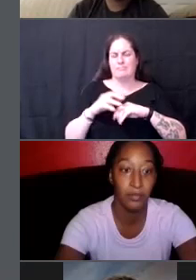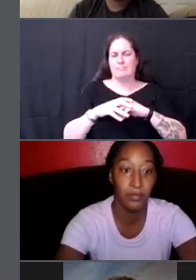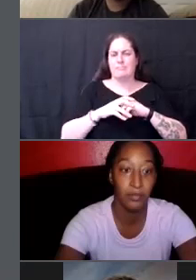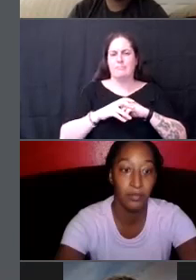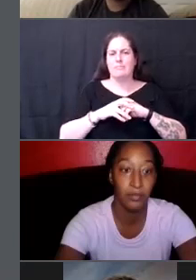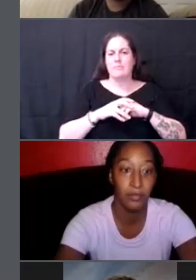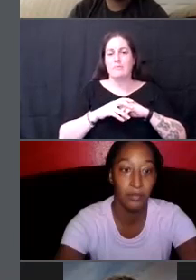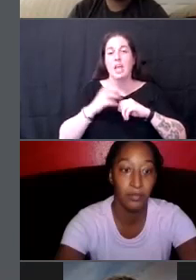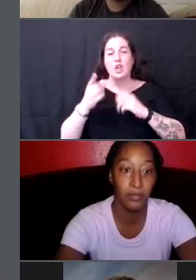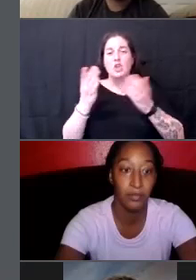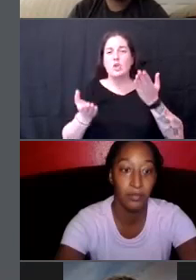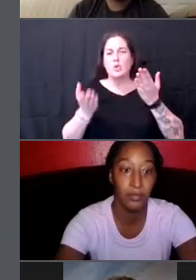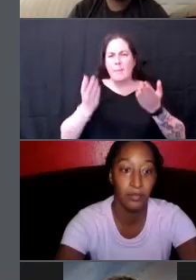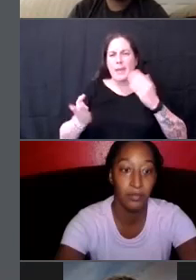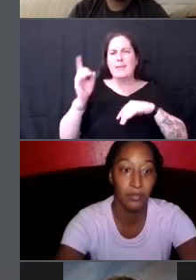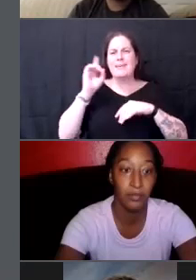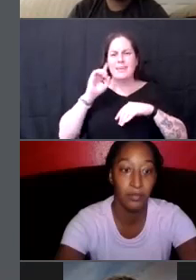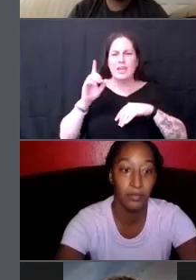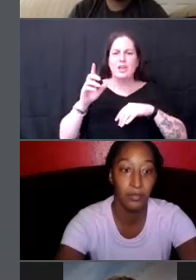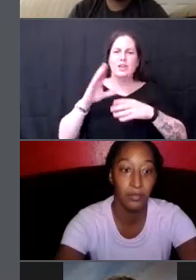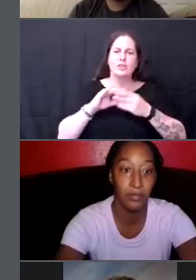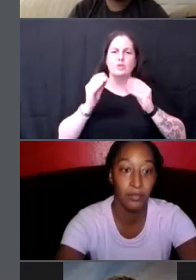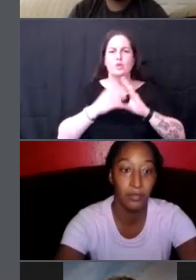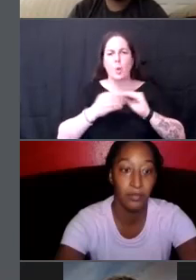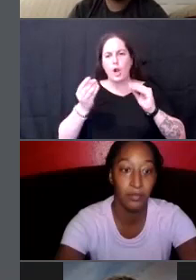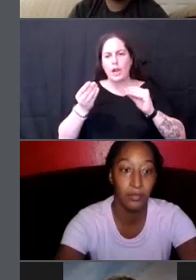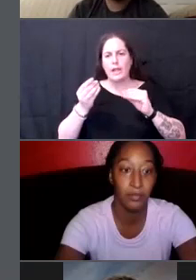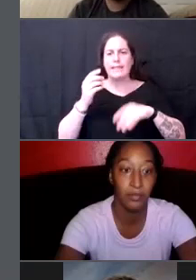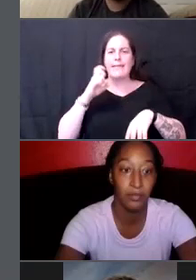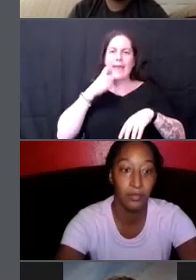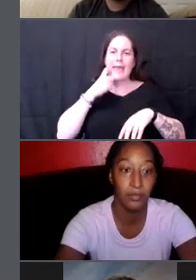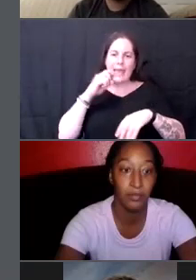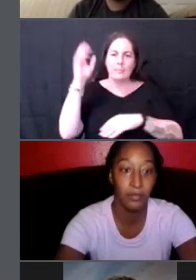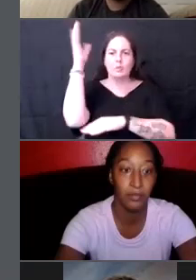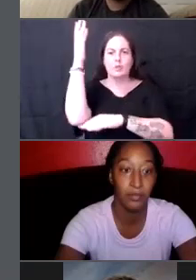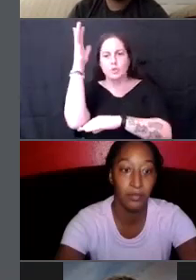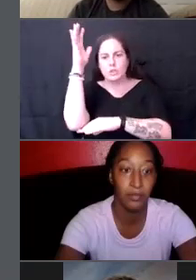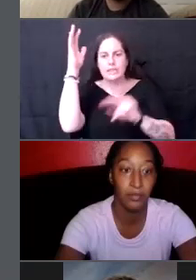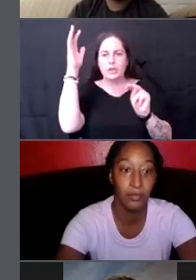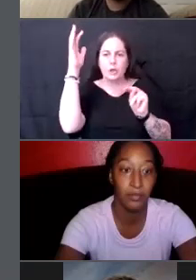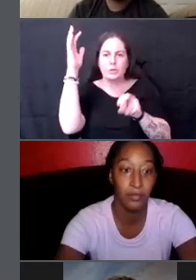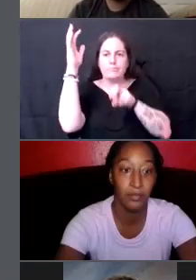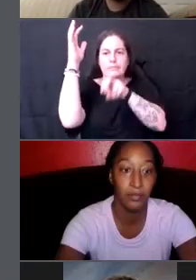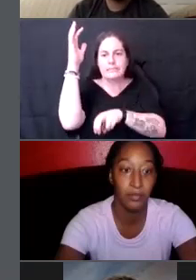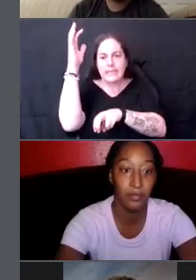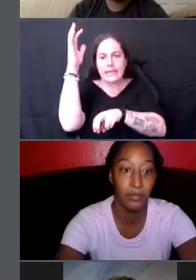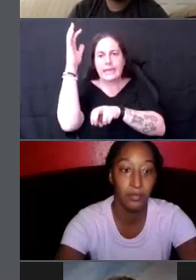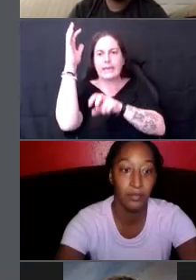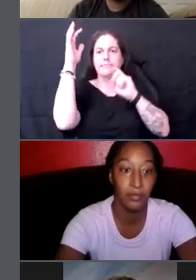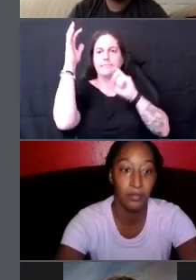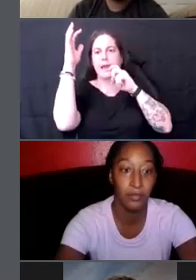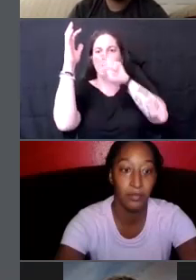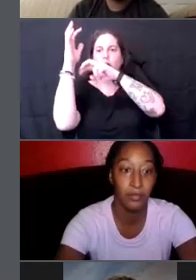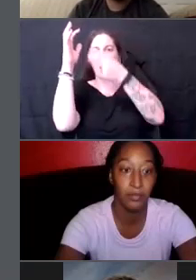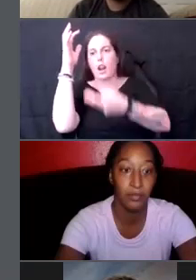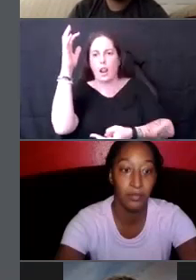And you might have heard the story that, you know, he was sitting under the apple tree, the apple falls, hits him in the head,